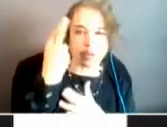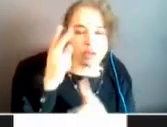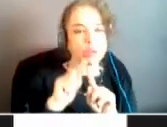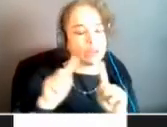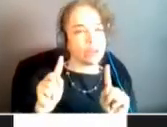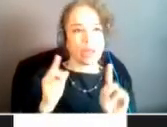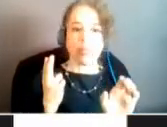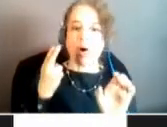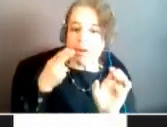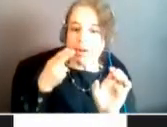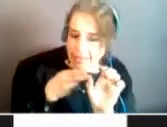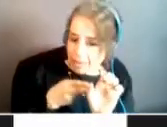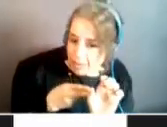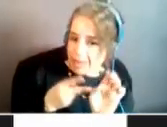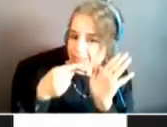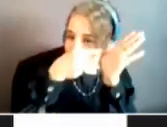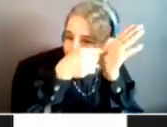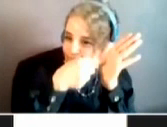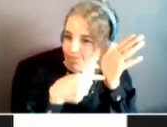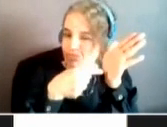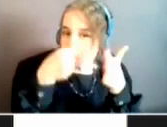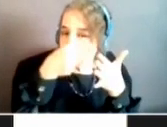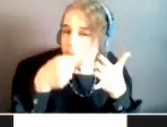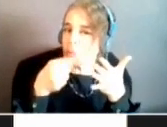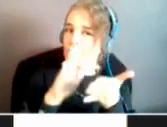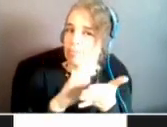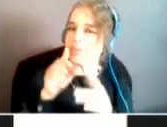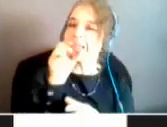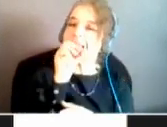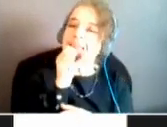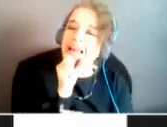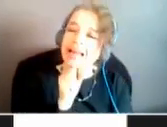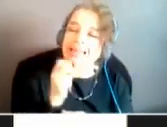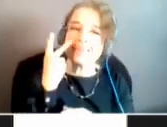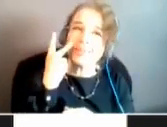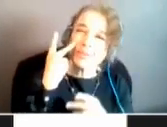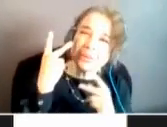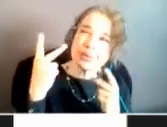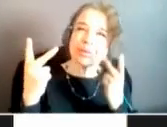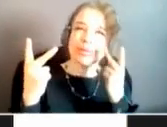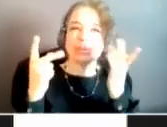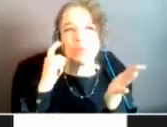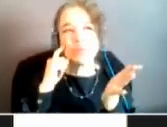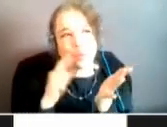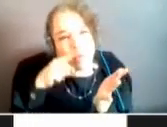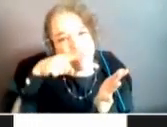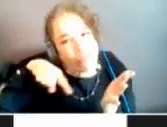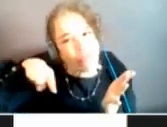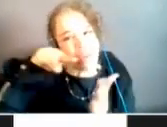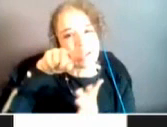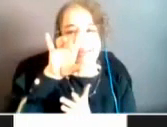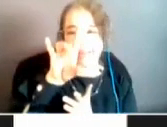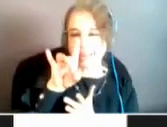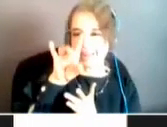honored to participate, is that when it comes to aging, and we see that, you know, for those 85